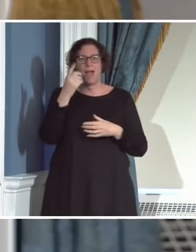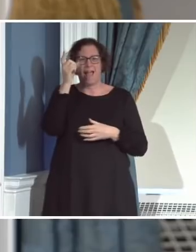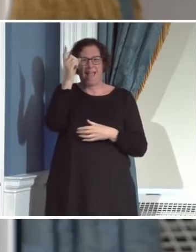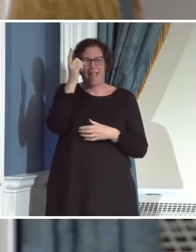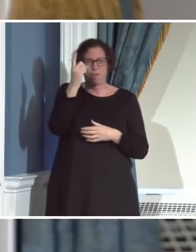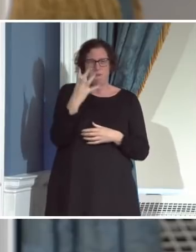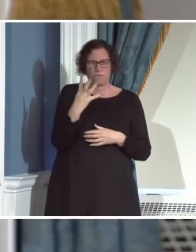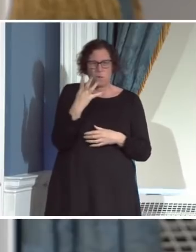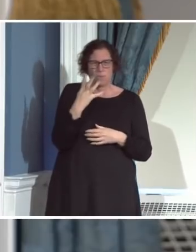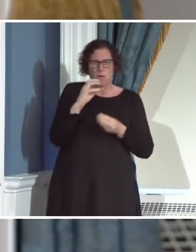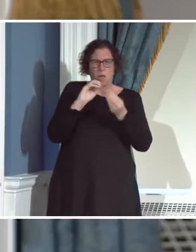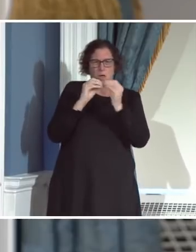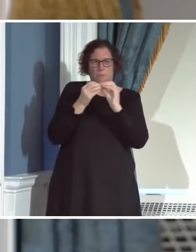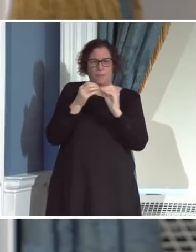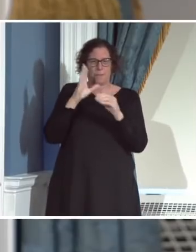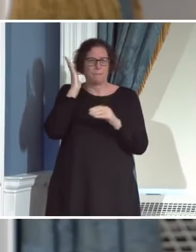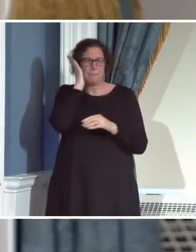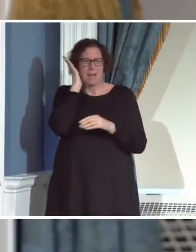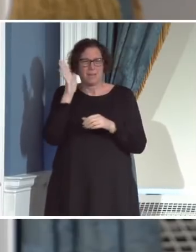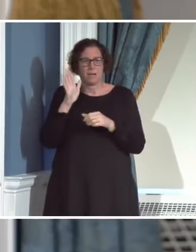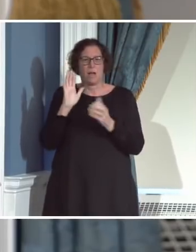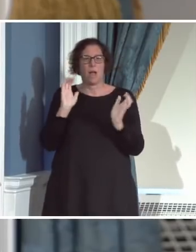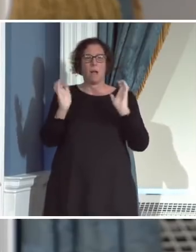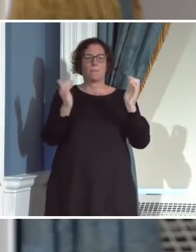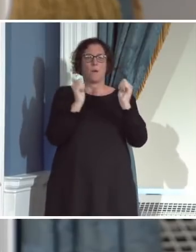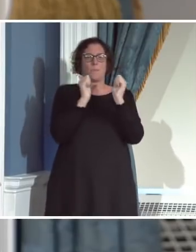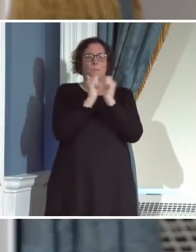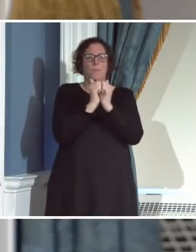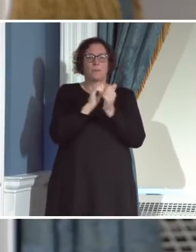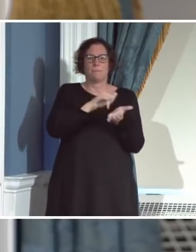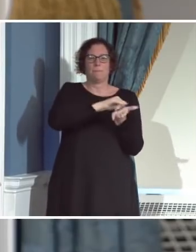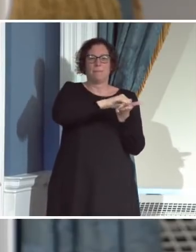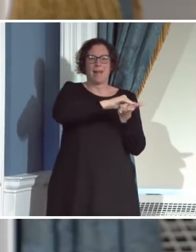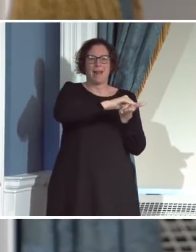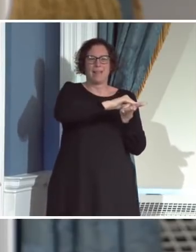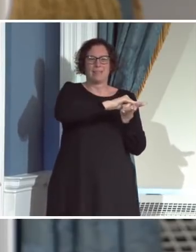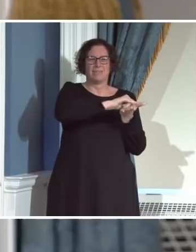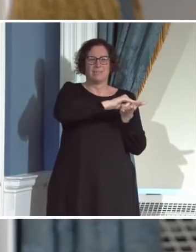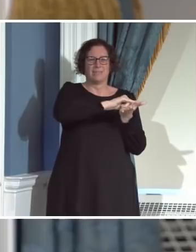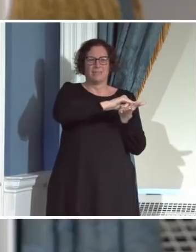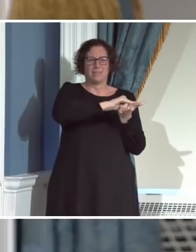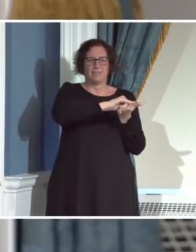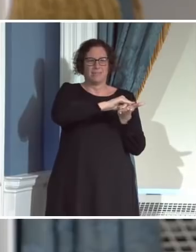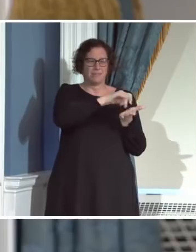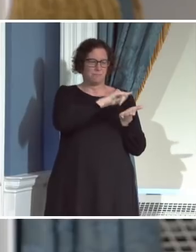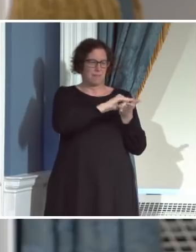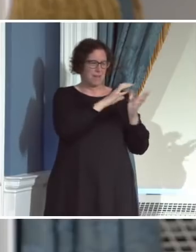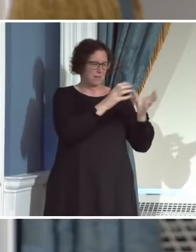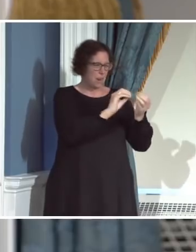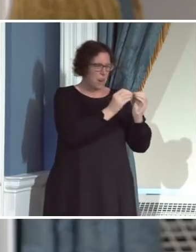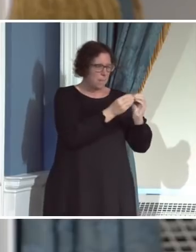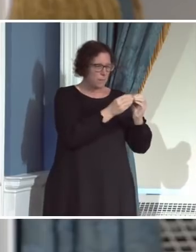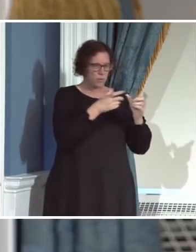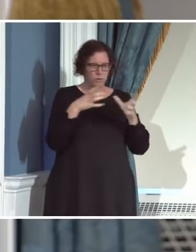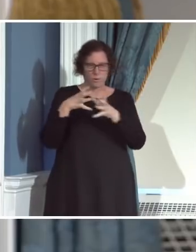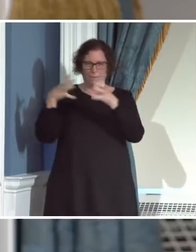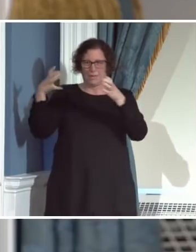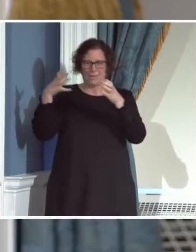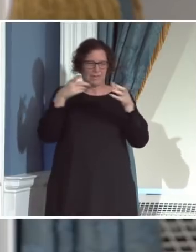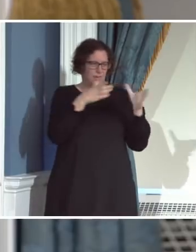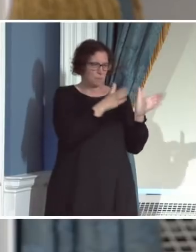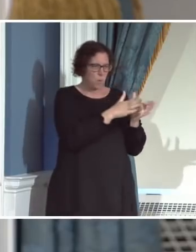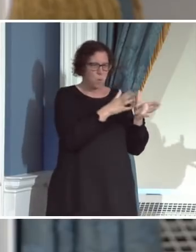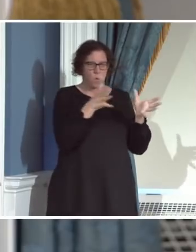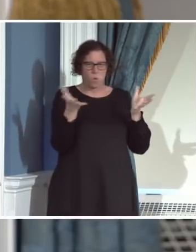And especially where Elmhurst is. There is a huge area of